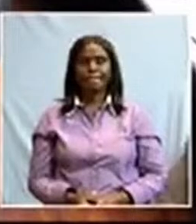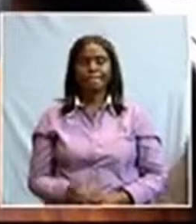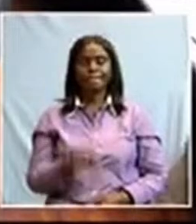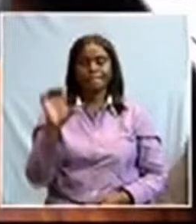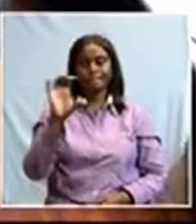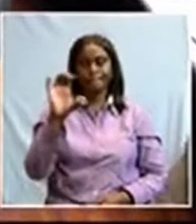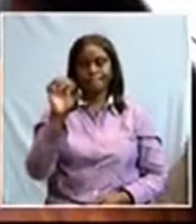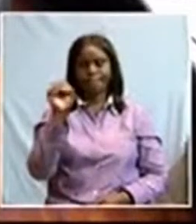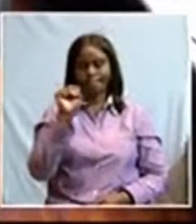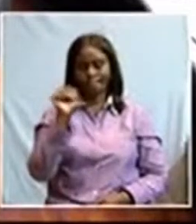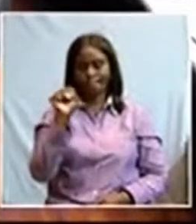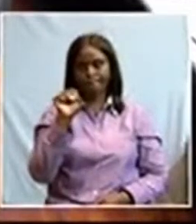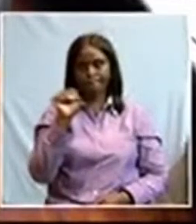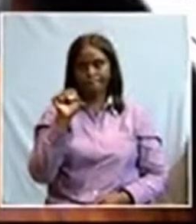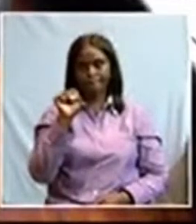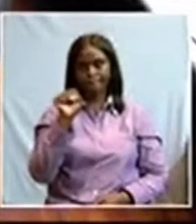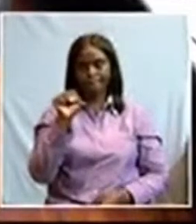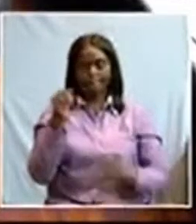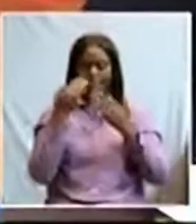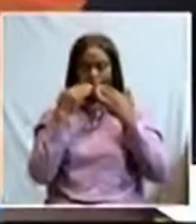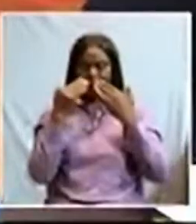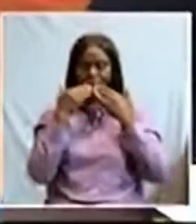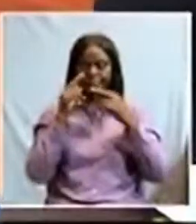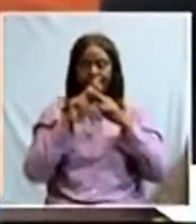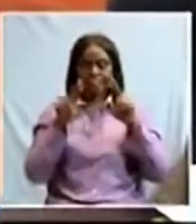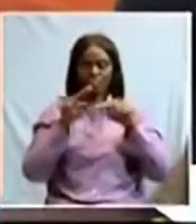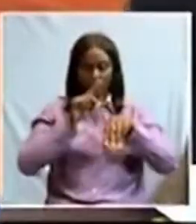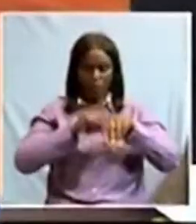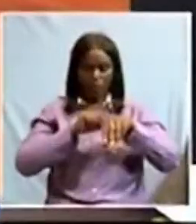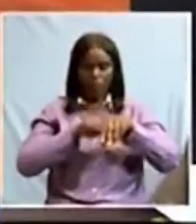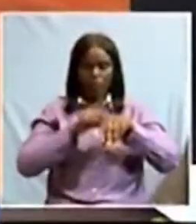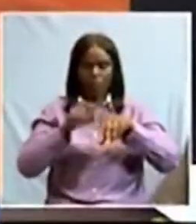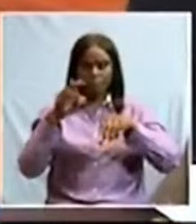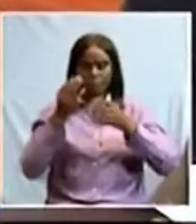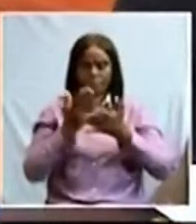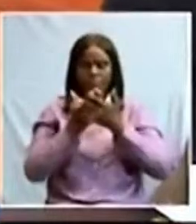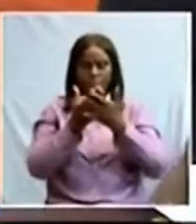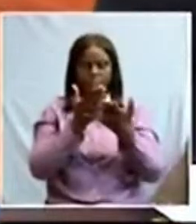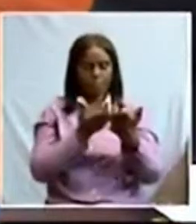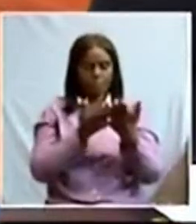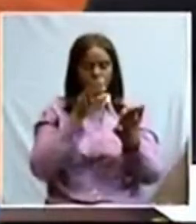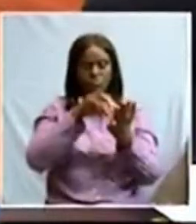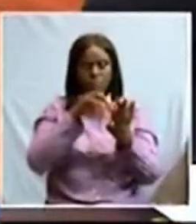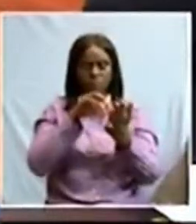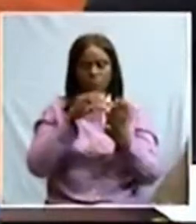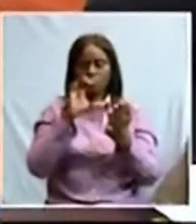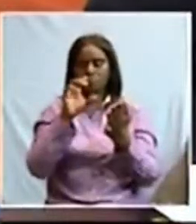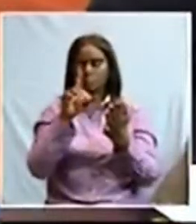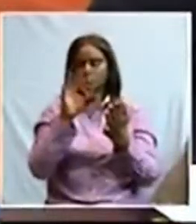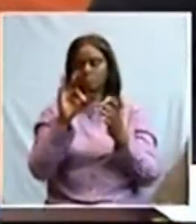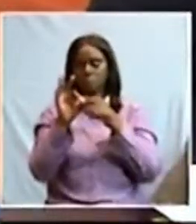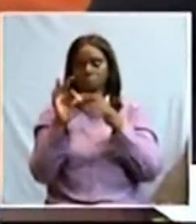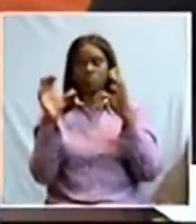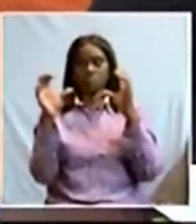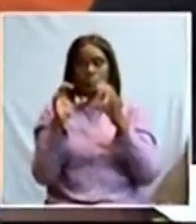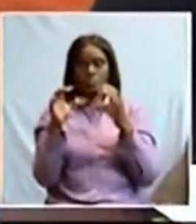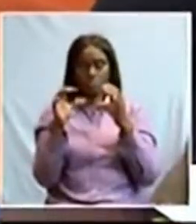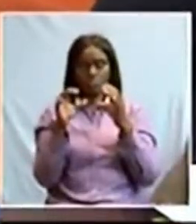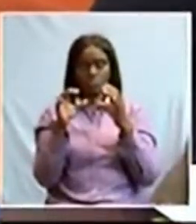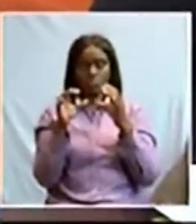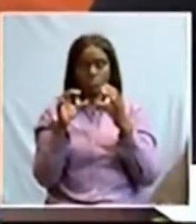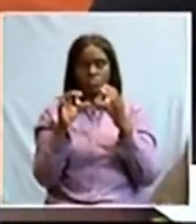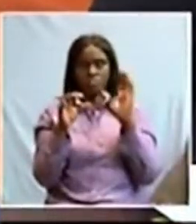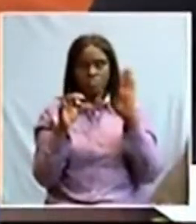CS. Thank you, Chair. At the time of presenting the matters to the CDF committee,